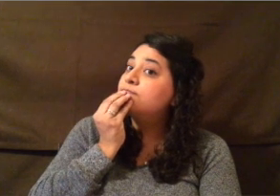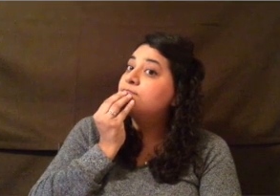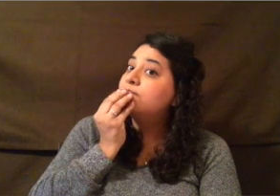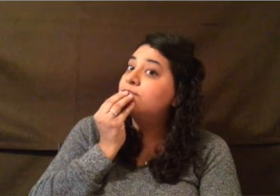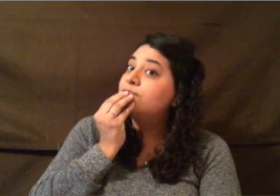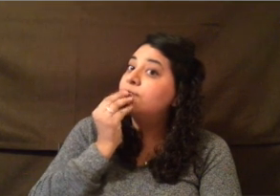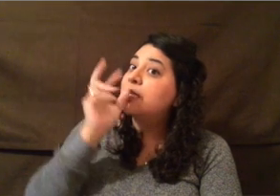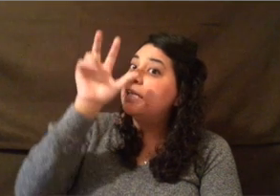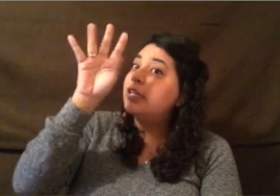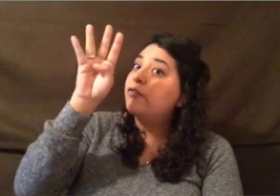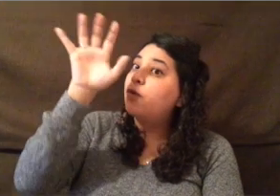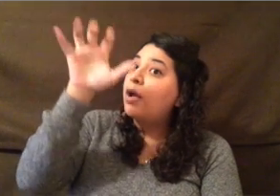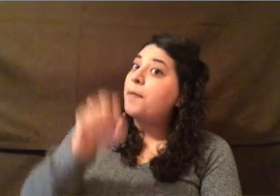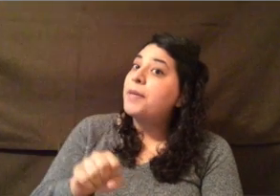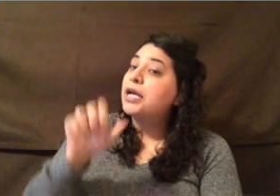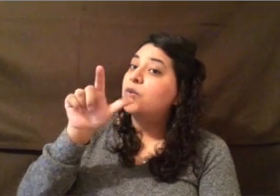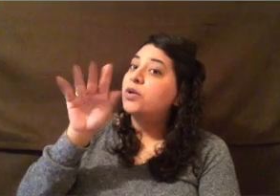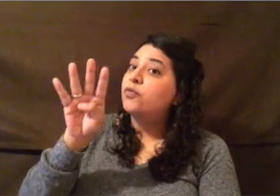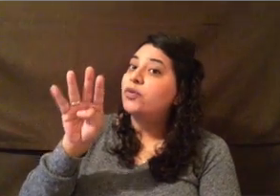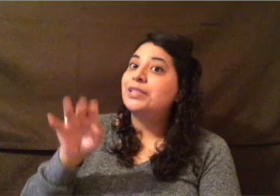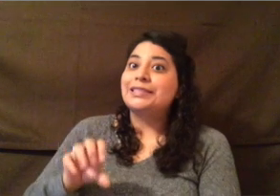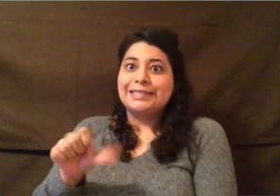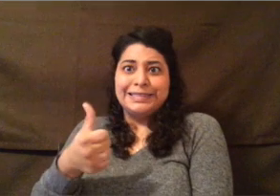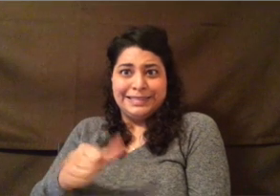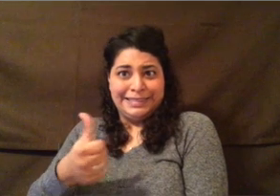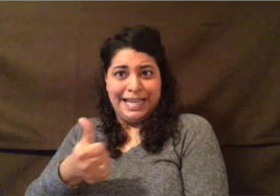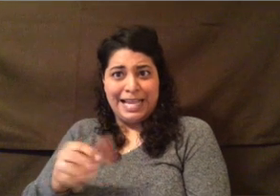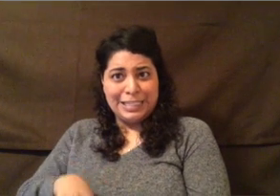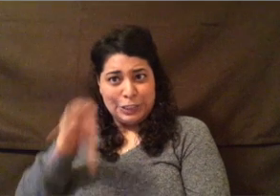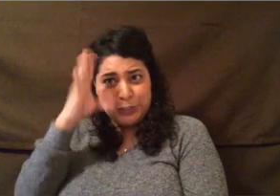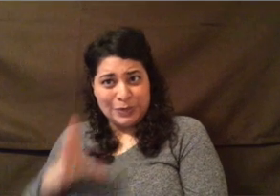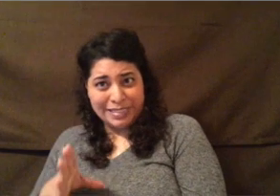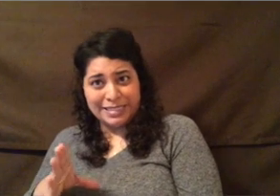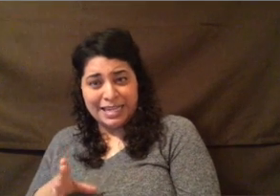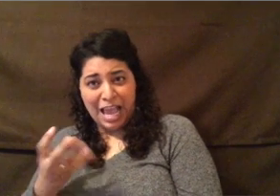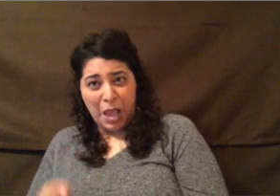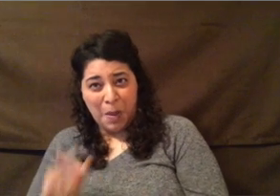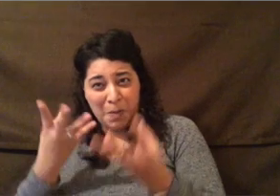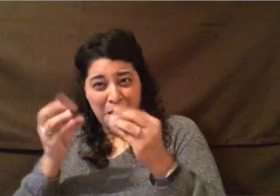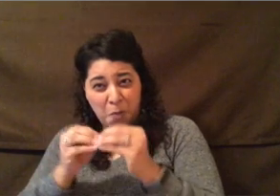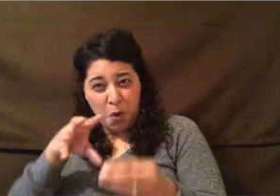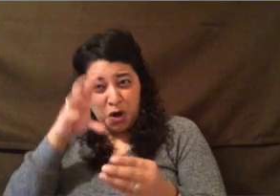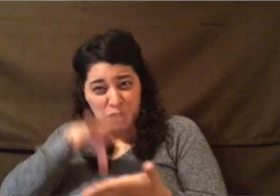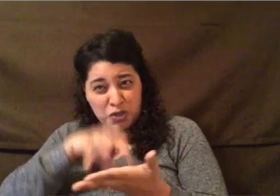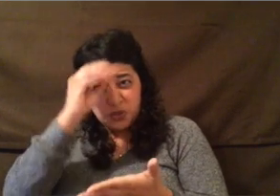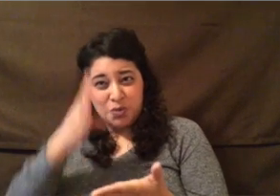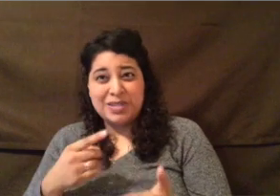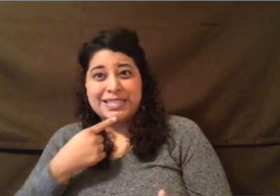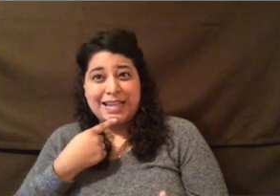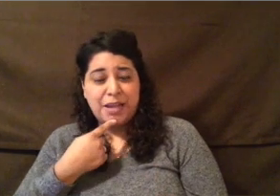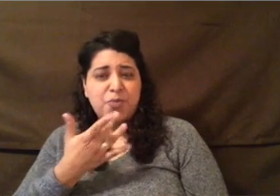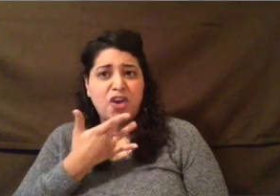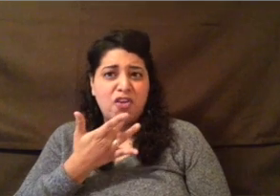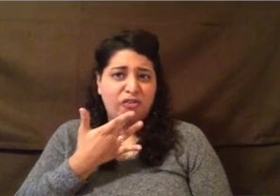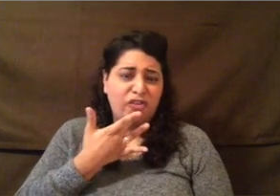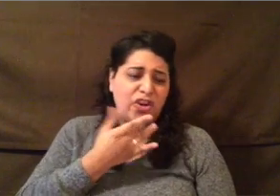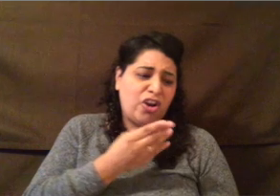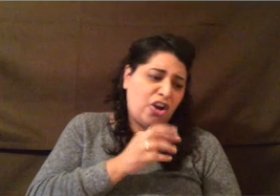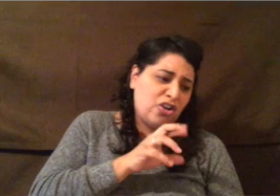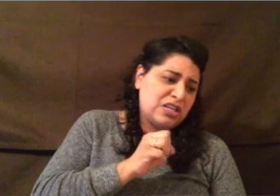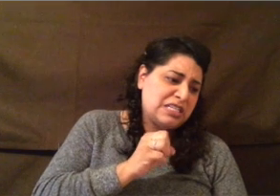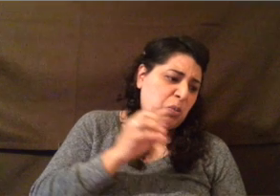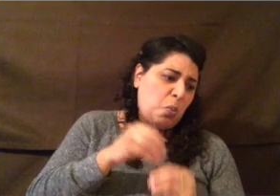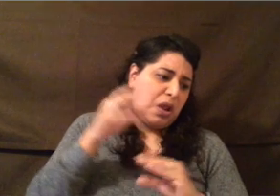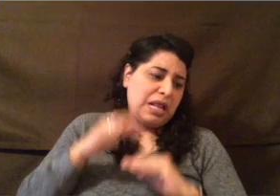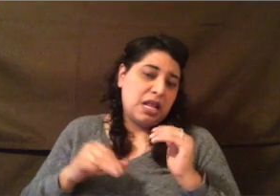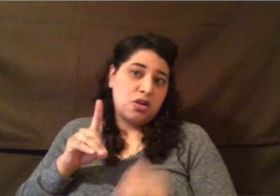34 minus 24 is 10 students. So how many more students reported cards than dominoes as their favorite game?